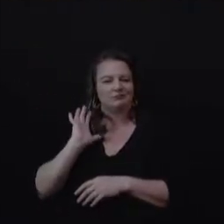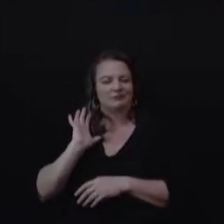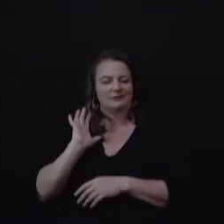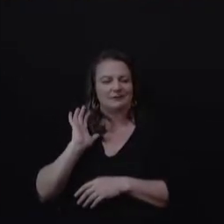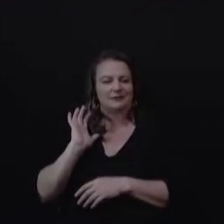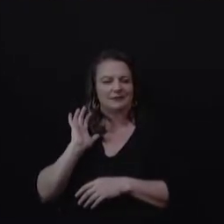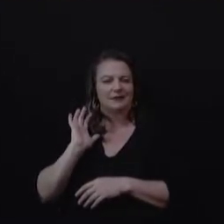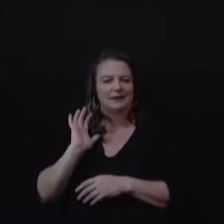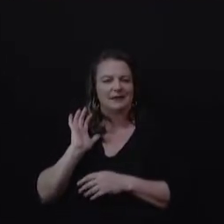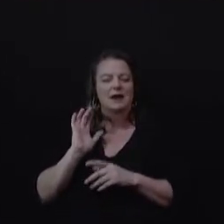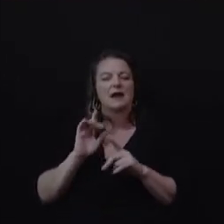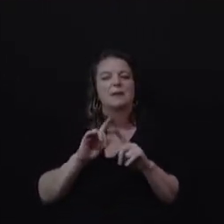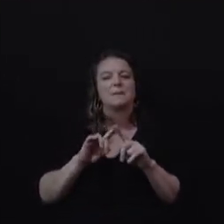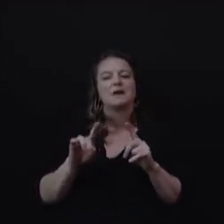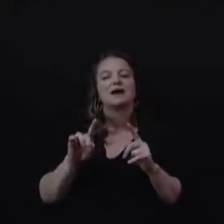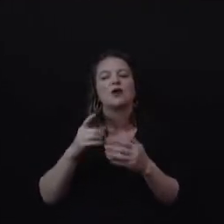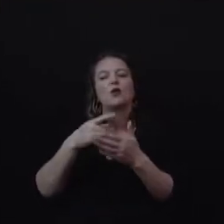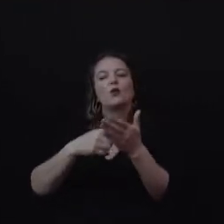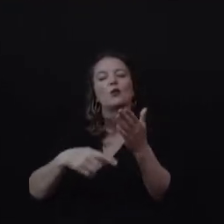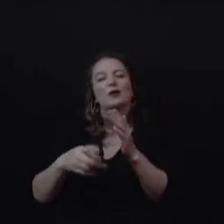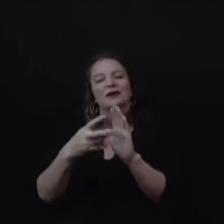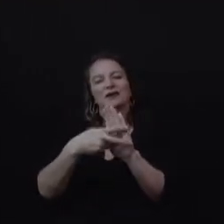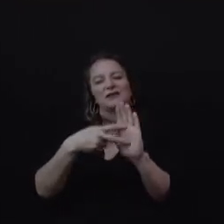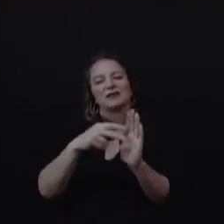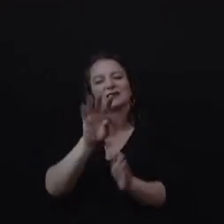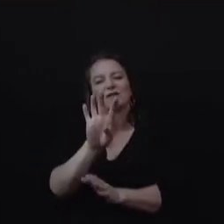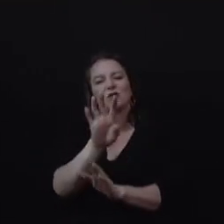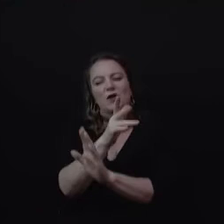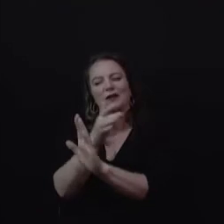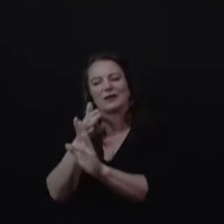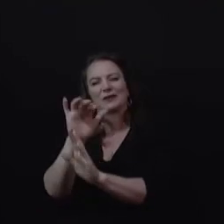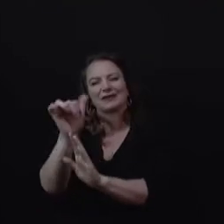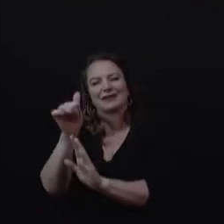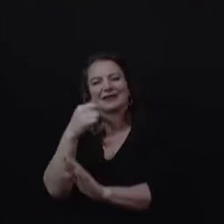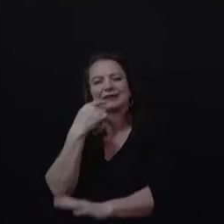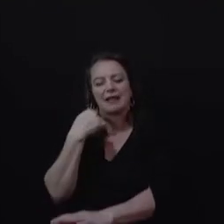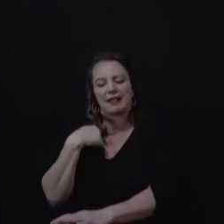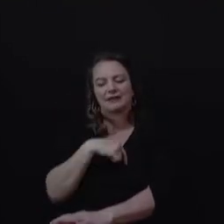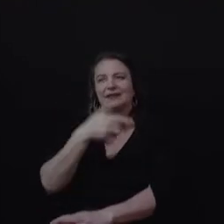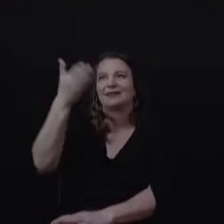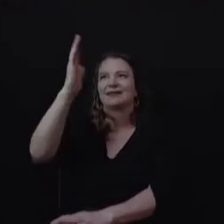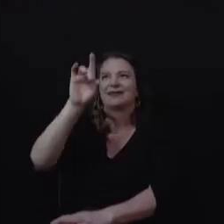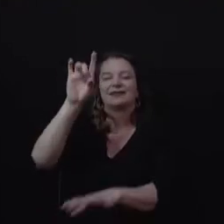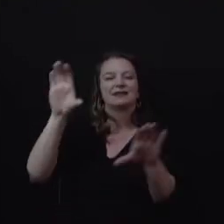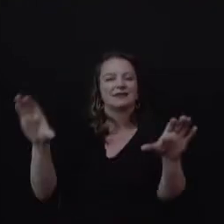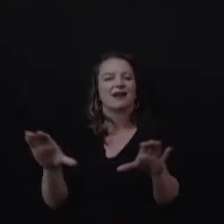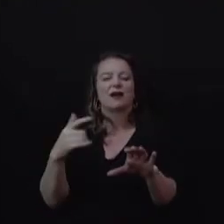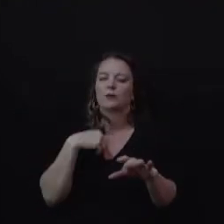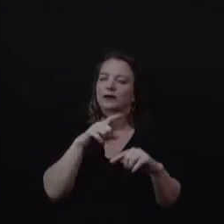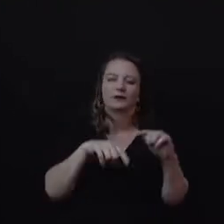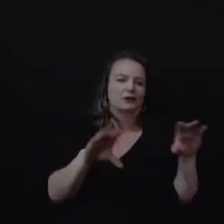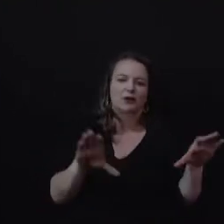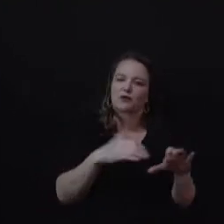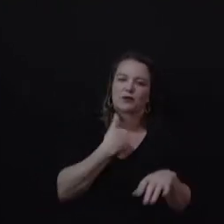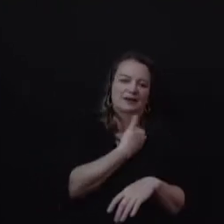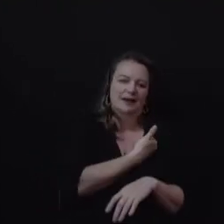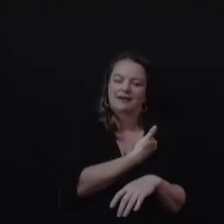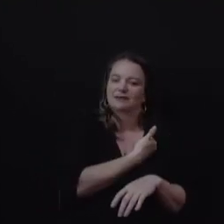but in light of what verses 4 through verse 10 tells us that God has done that we were not able to do for